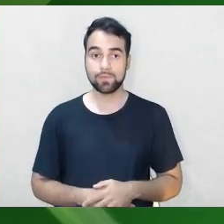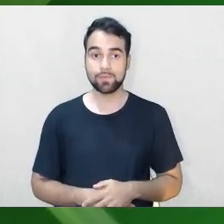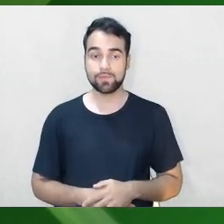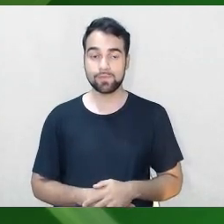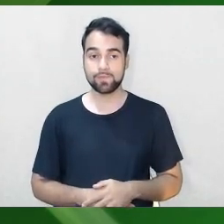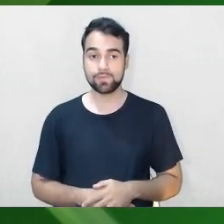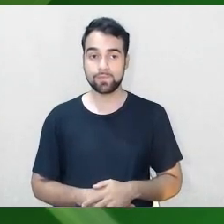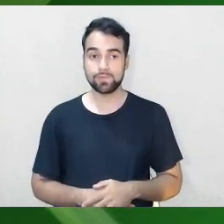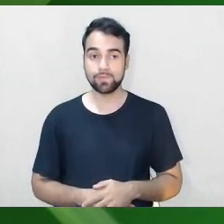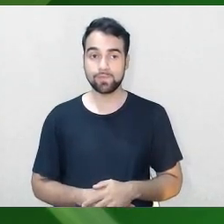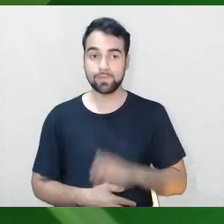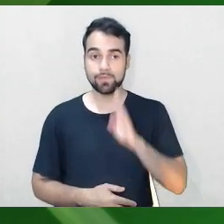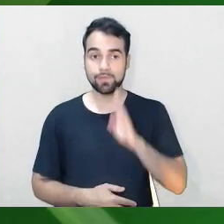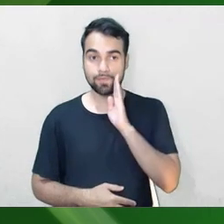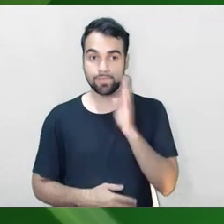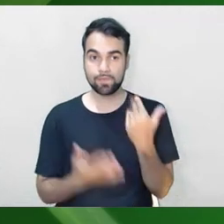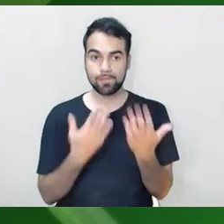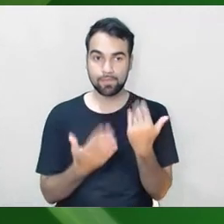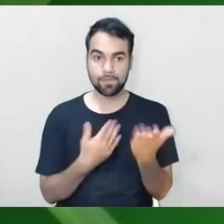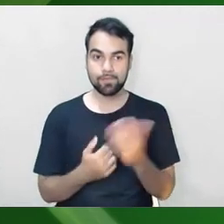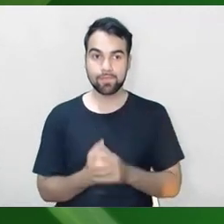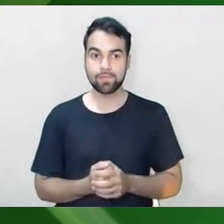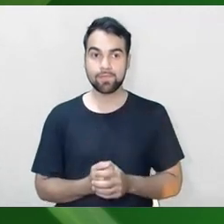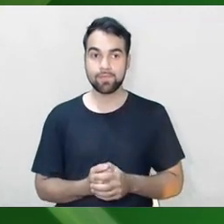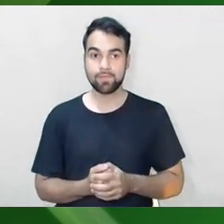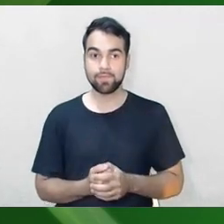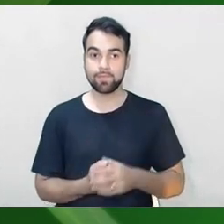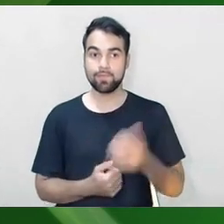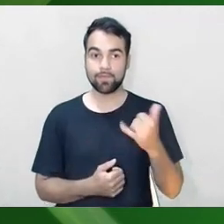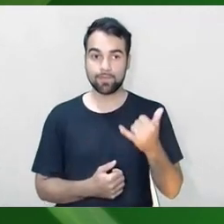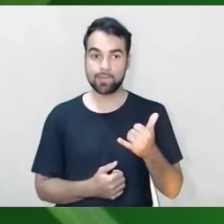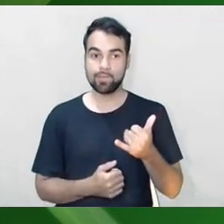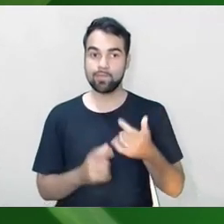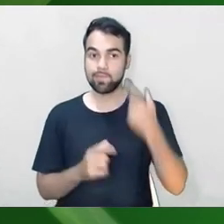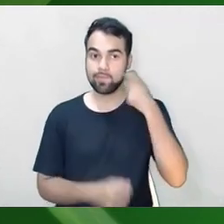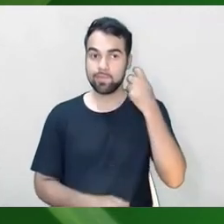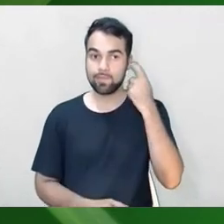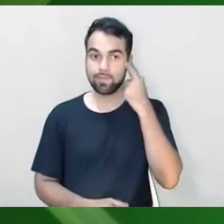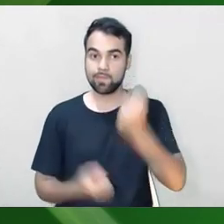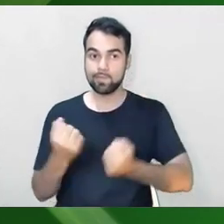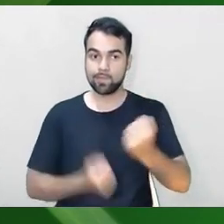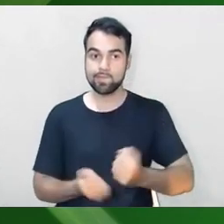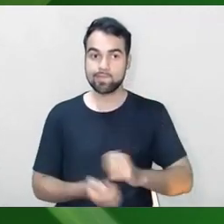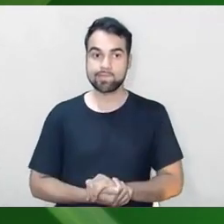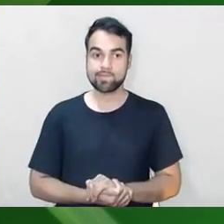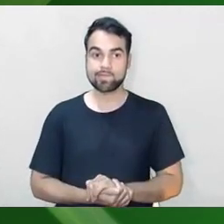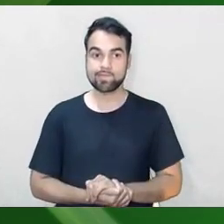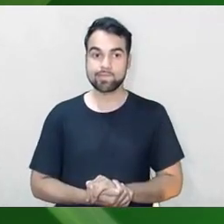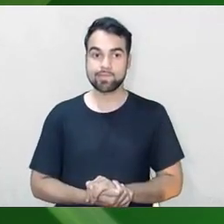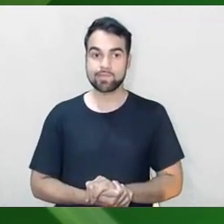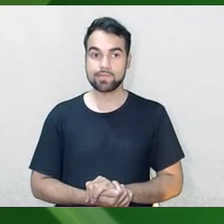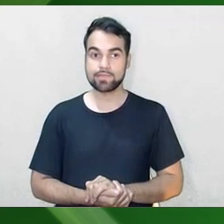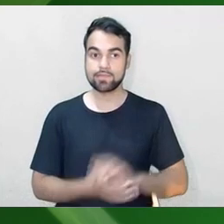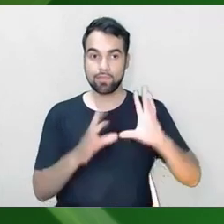at a bar, at the pub, and then my car alarm rings. So I go there, I turn it off,